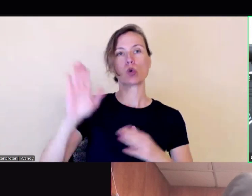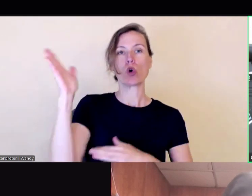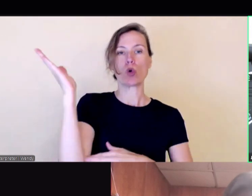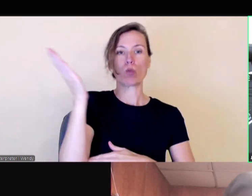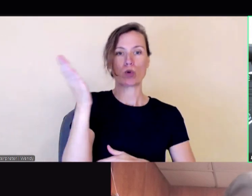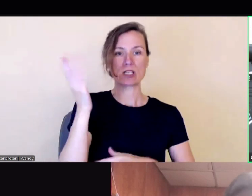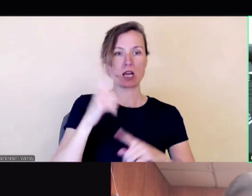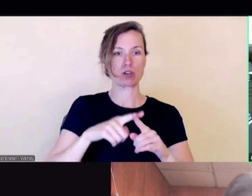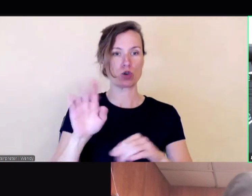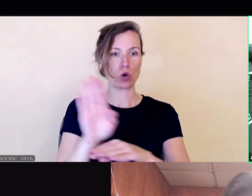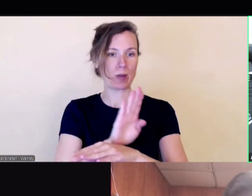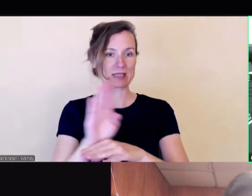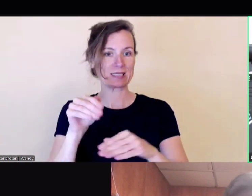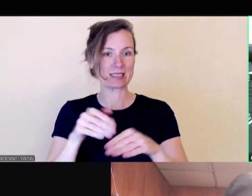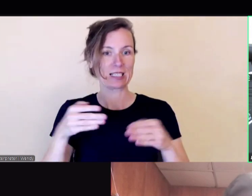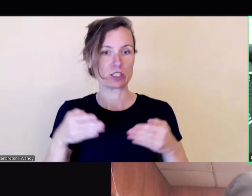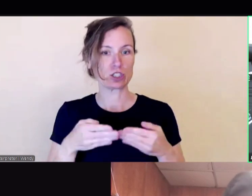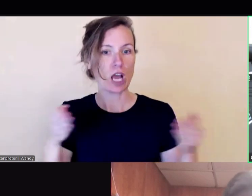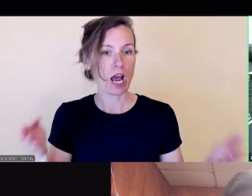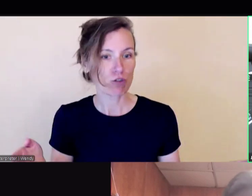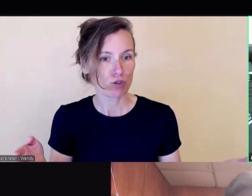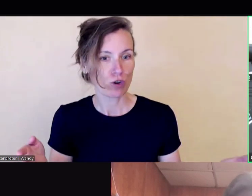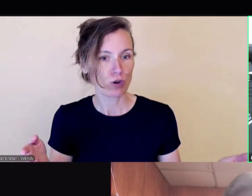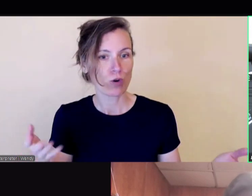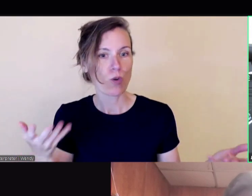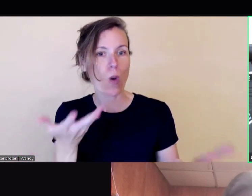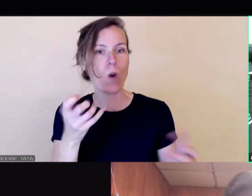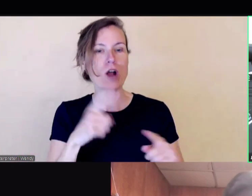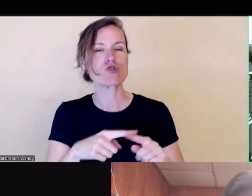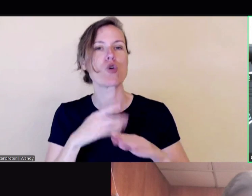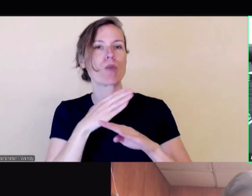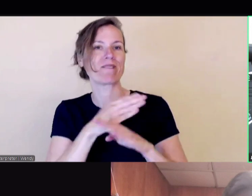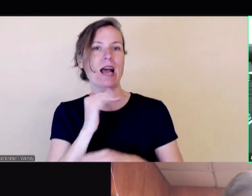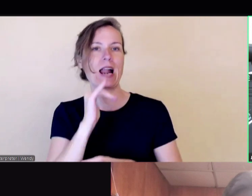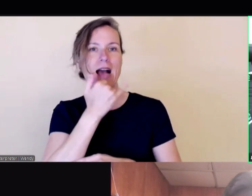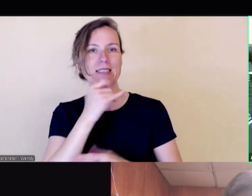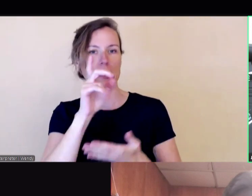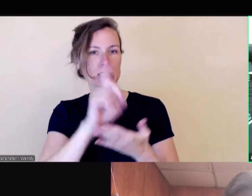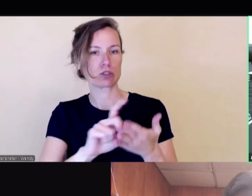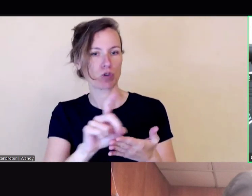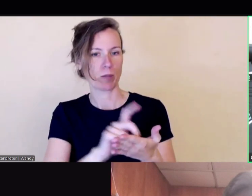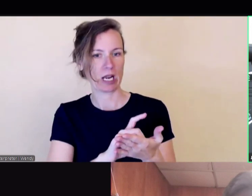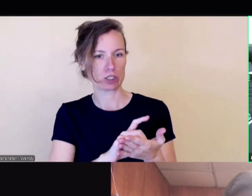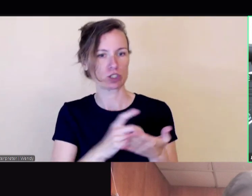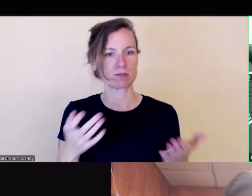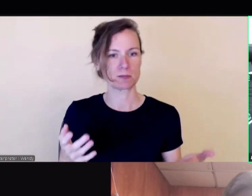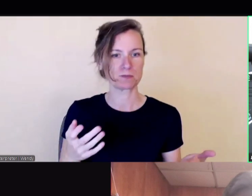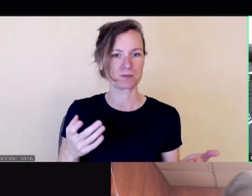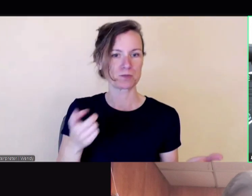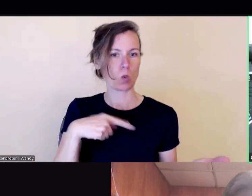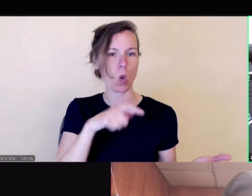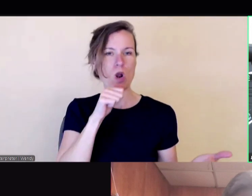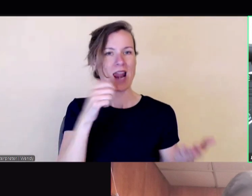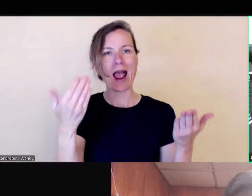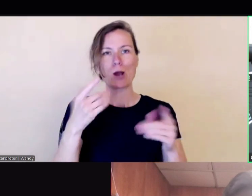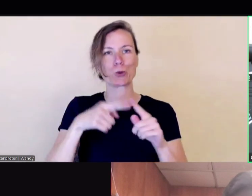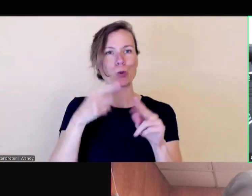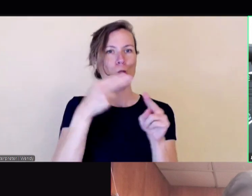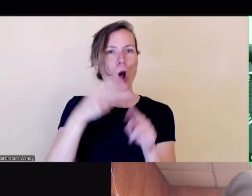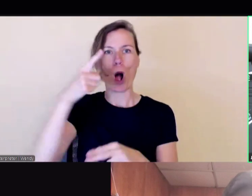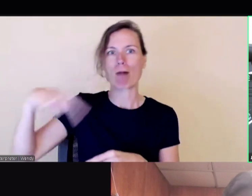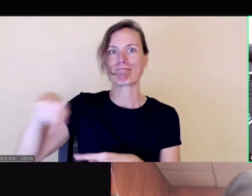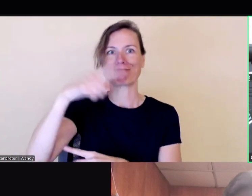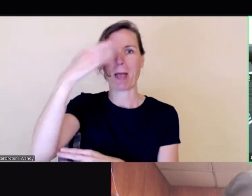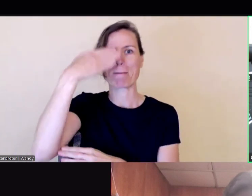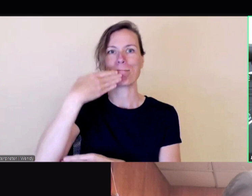Prince George's County. Here's how you can work with your employees. So I think we would try to approach it in a general way, but that does still